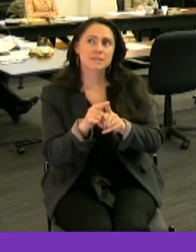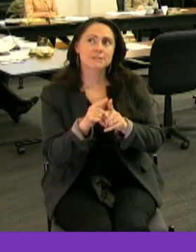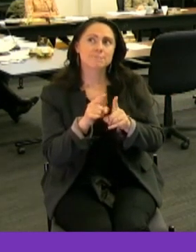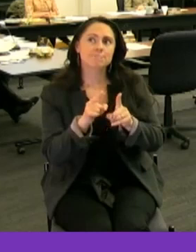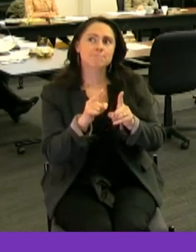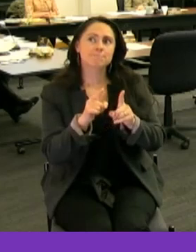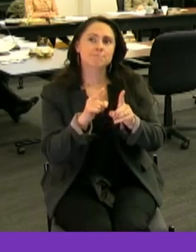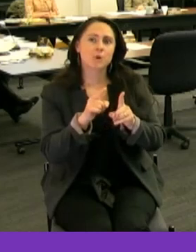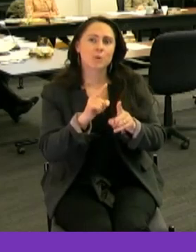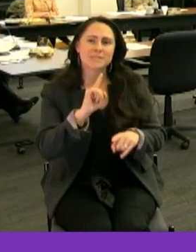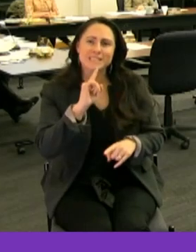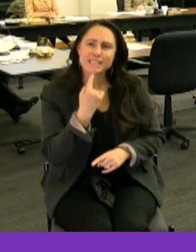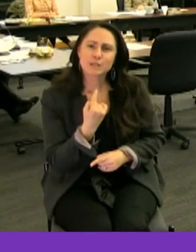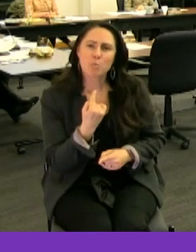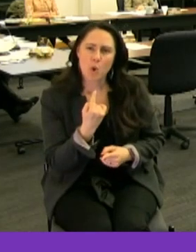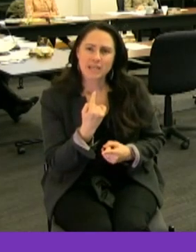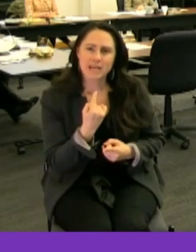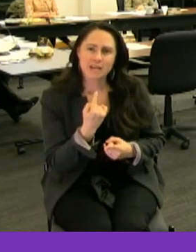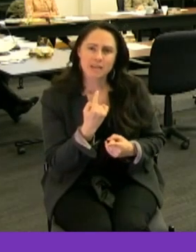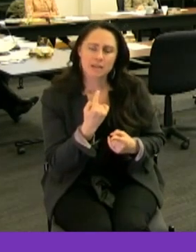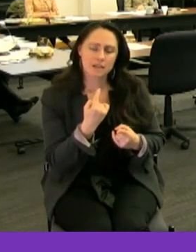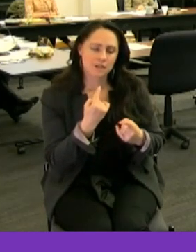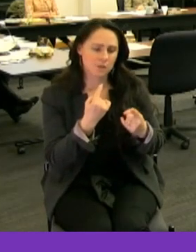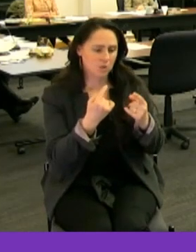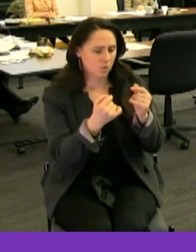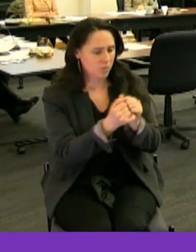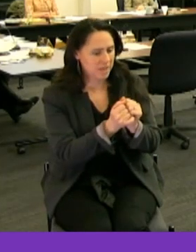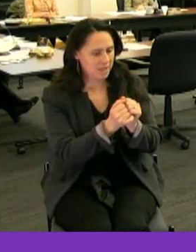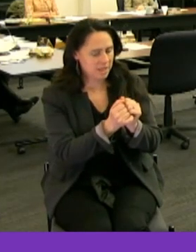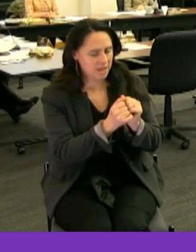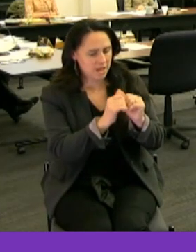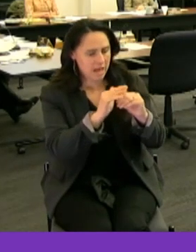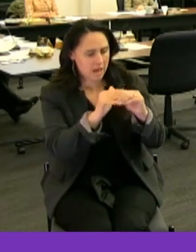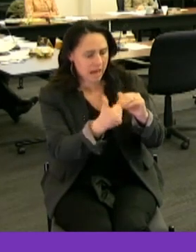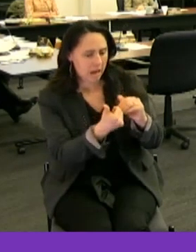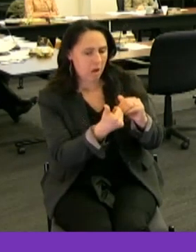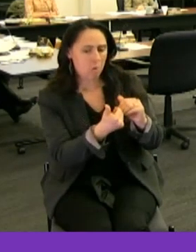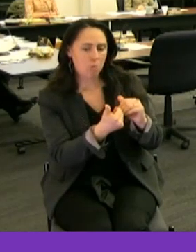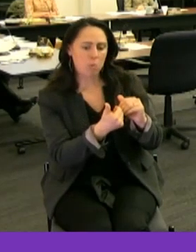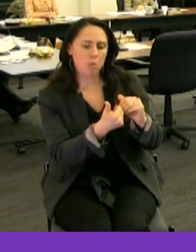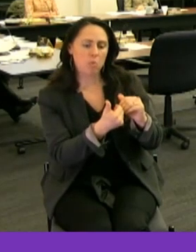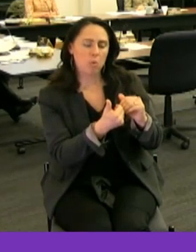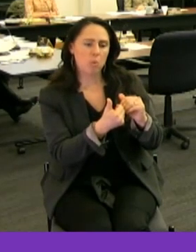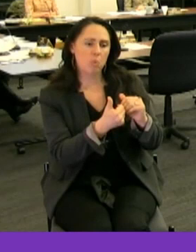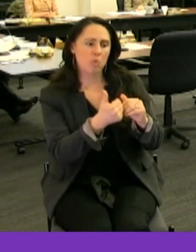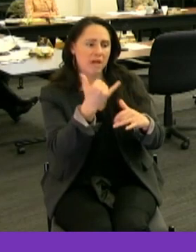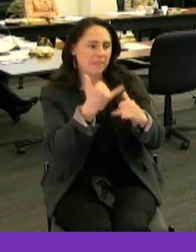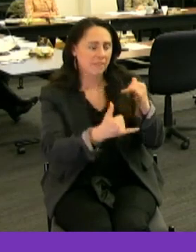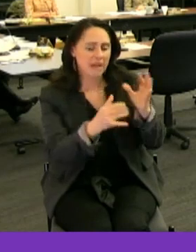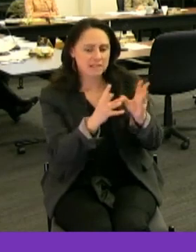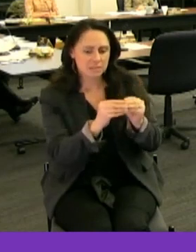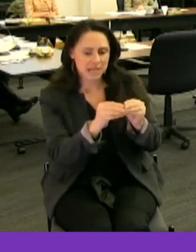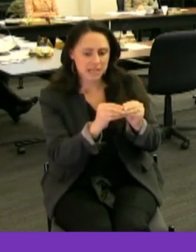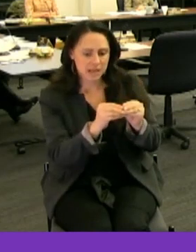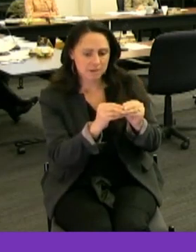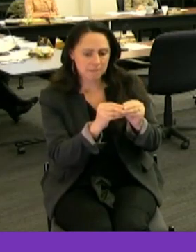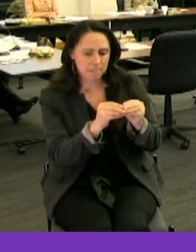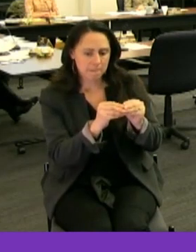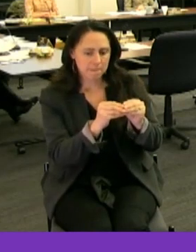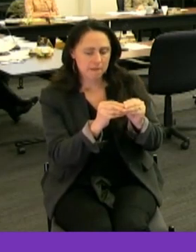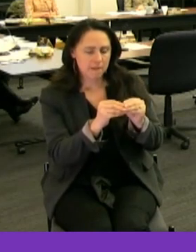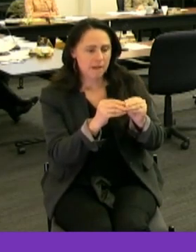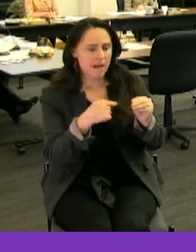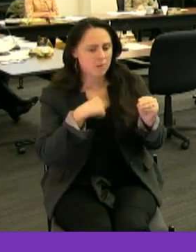was disappointed in the way at the last meeting